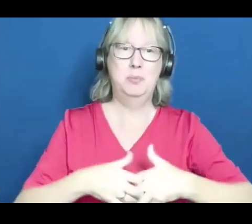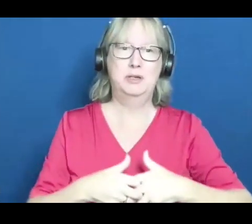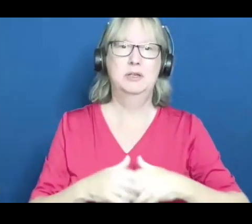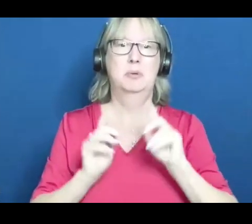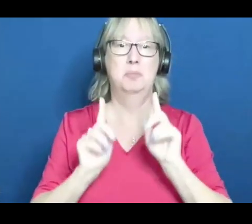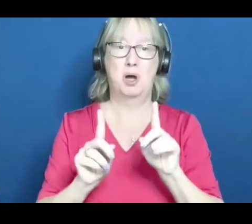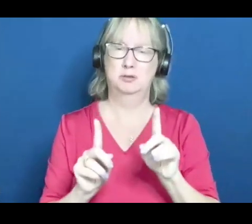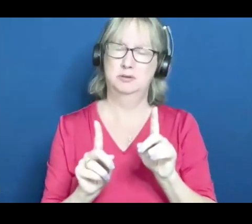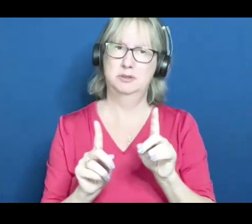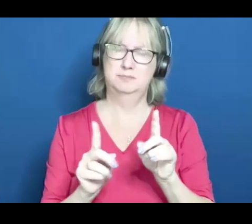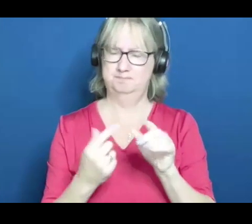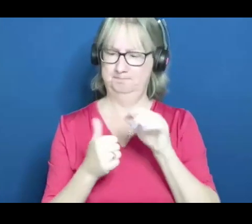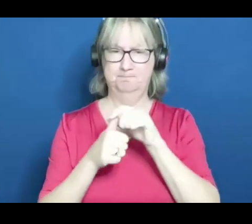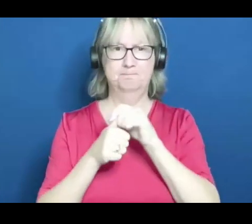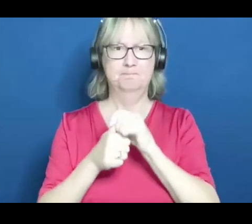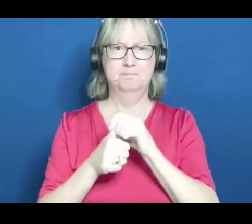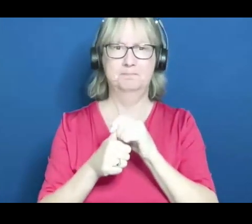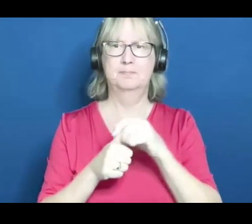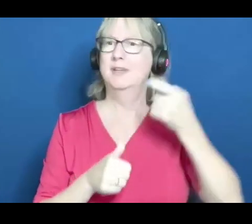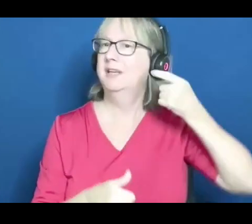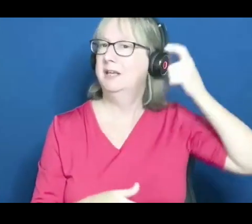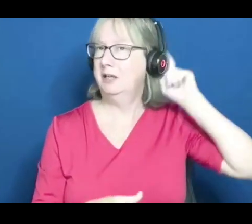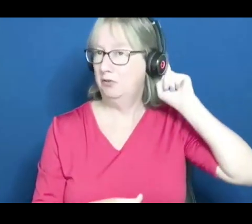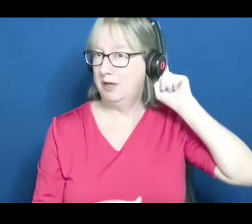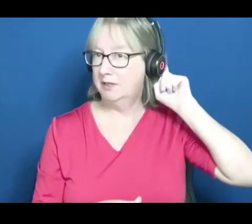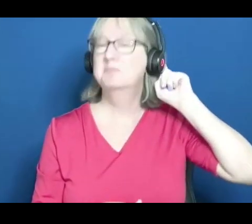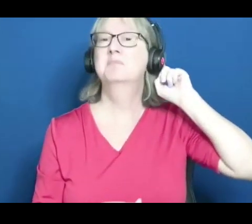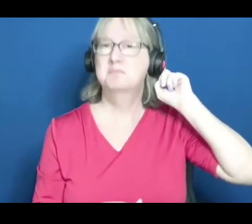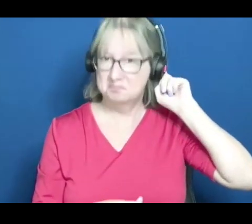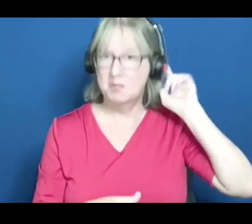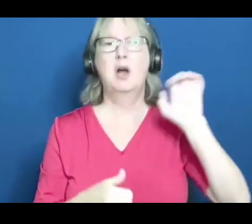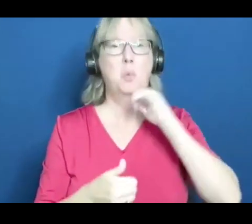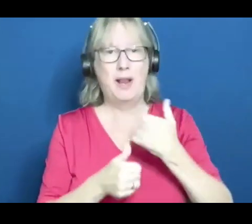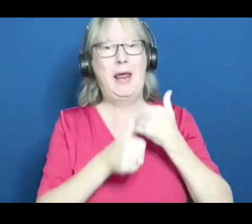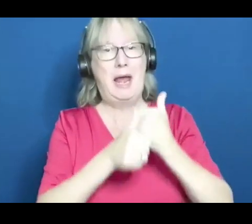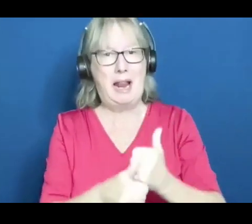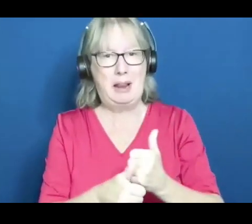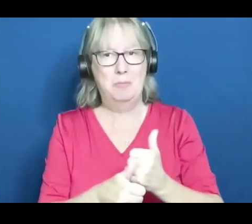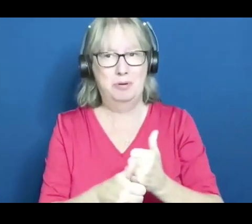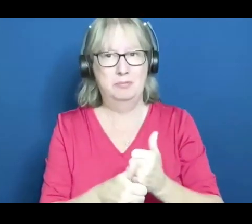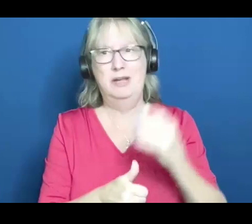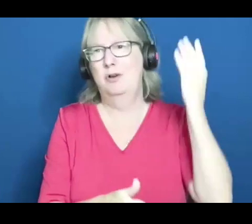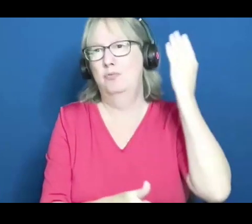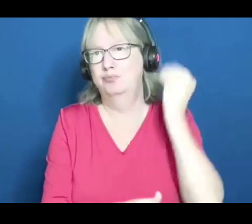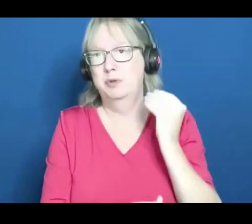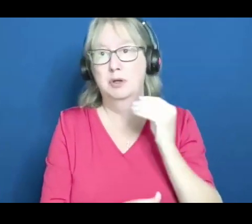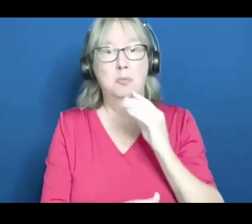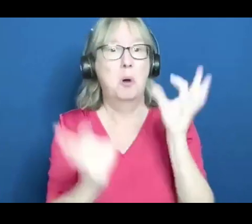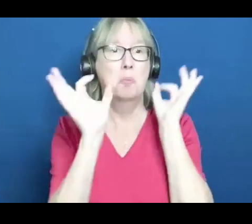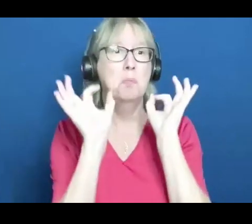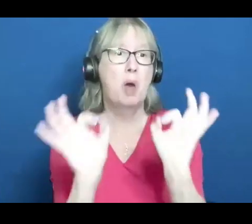what we're looking at, first of all, is hearing aids will address hearing loss, but hearing aids are not a perfect